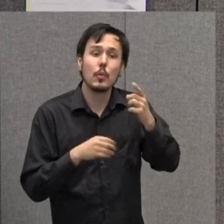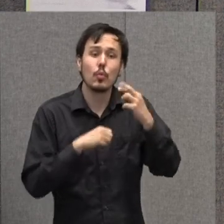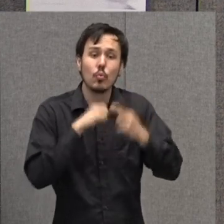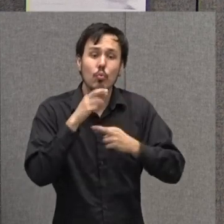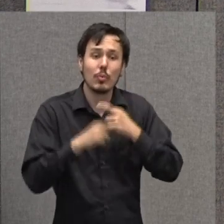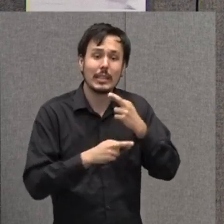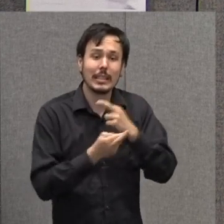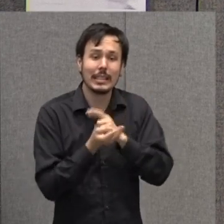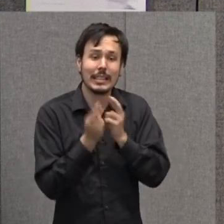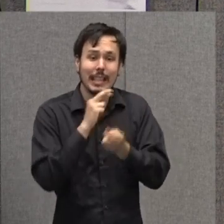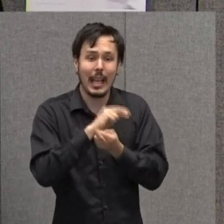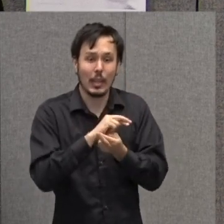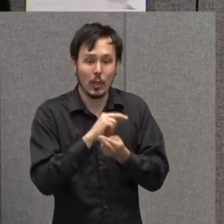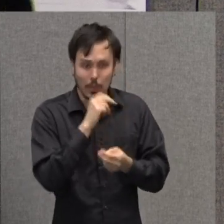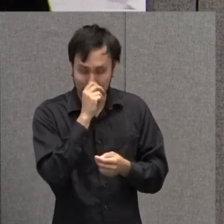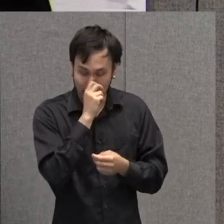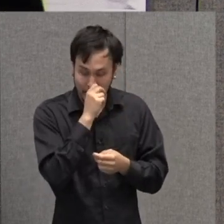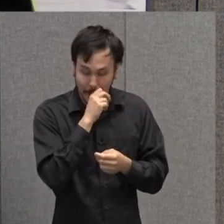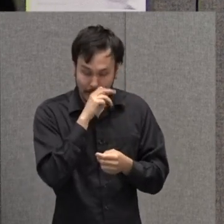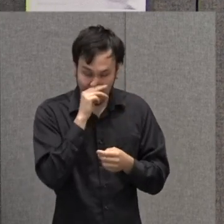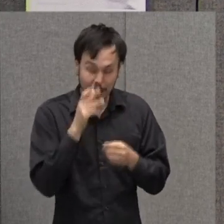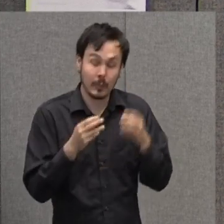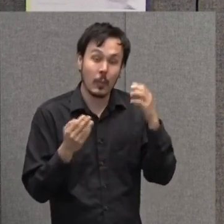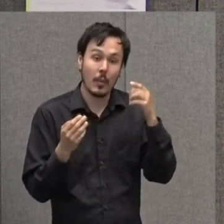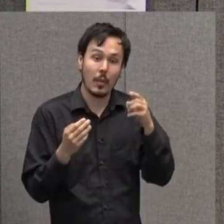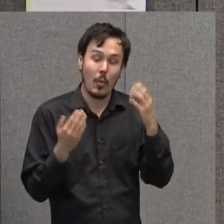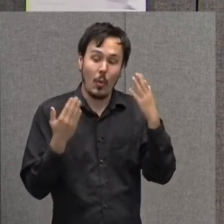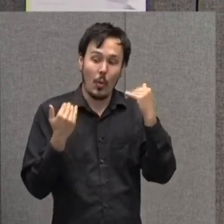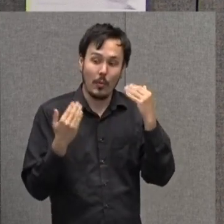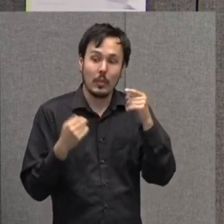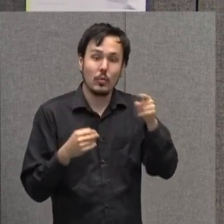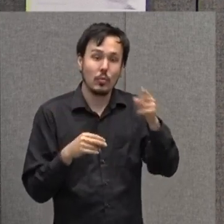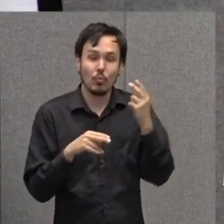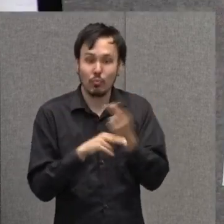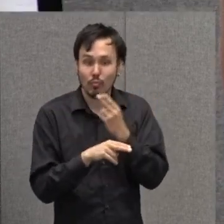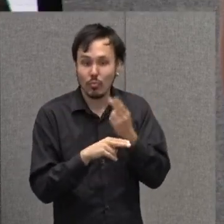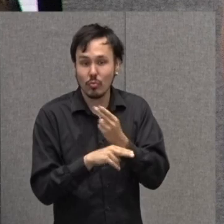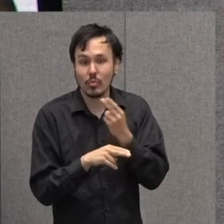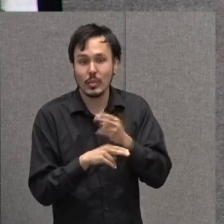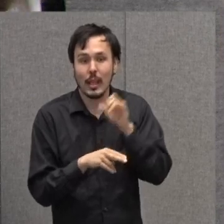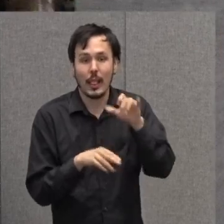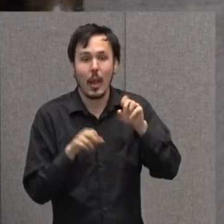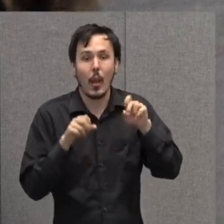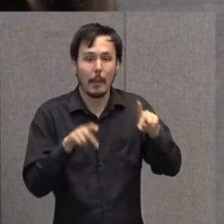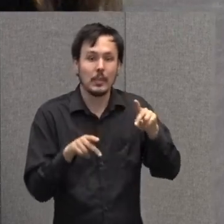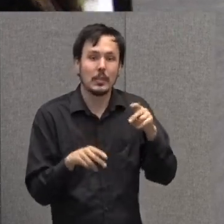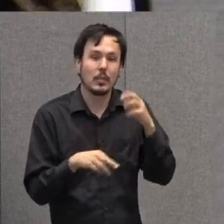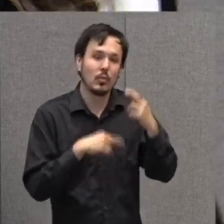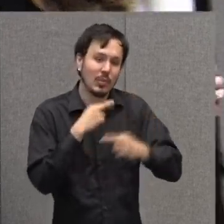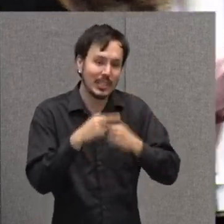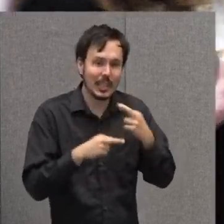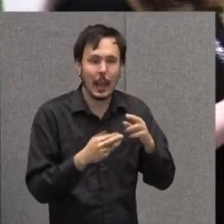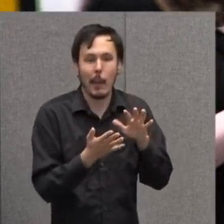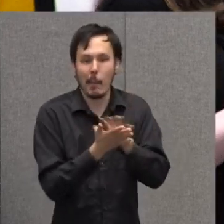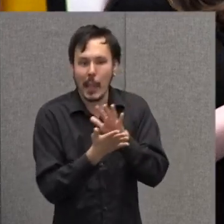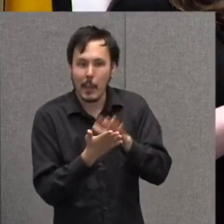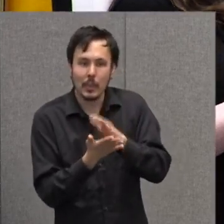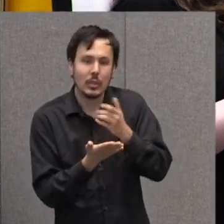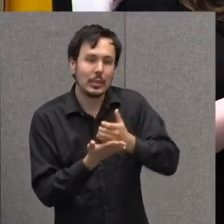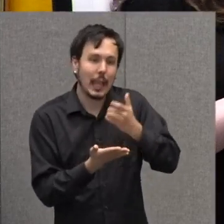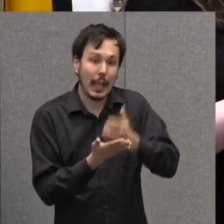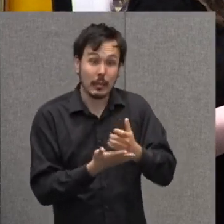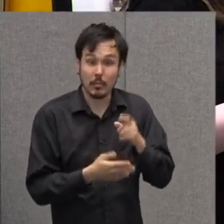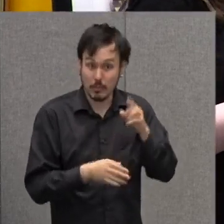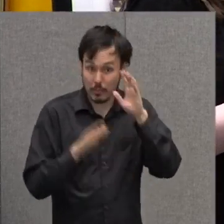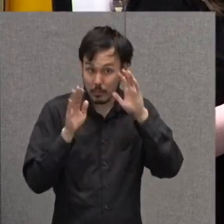in Albuquerque, so hopefully you take advantage of those, recycling cans and paper and things like that. Well, how many of you knew